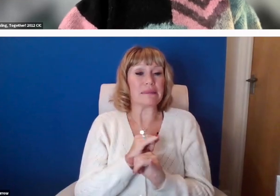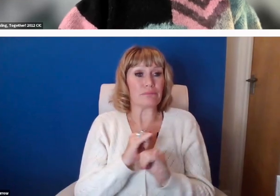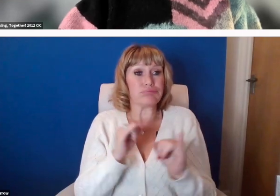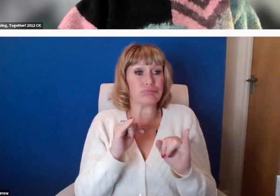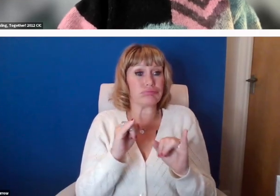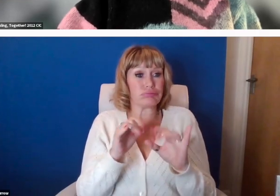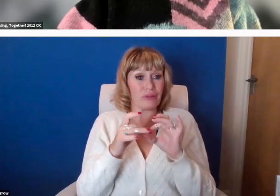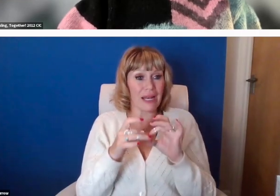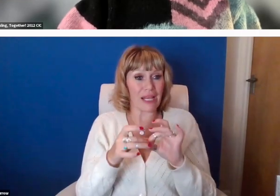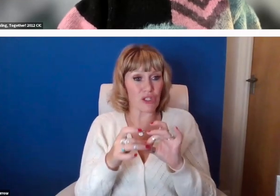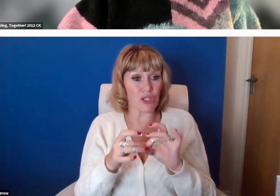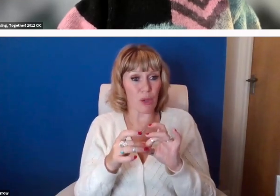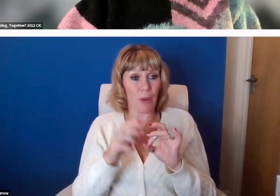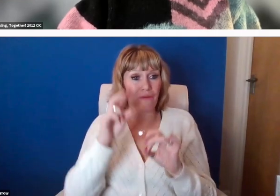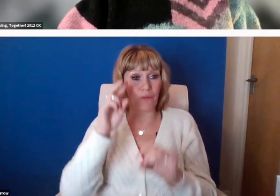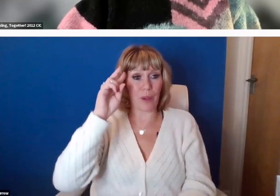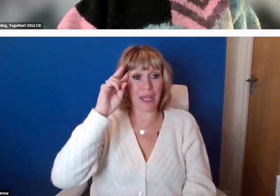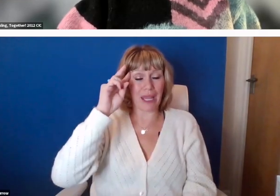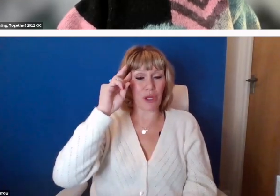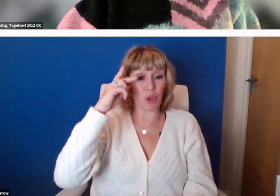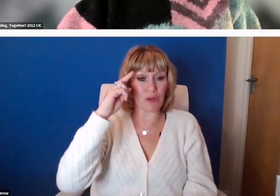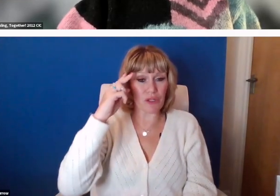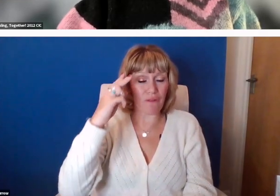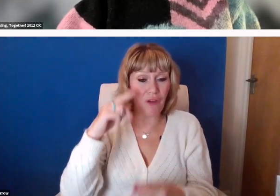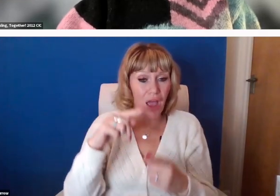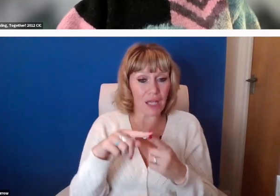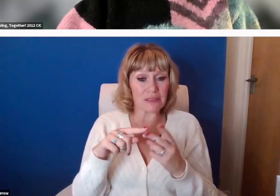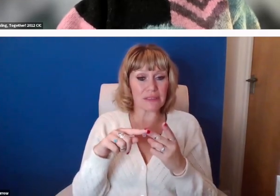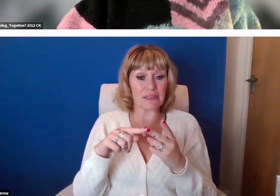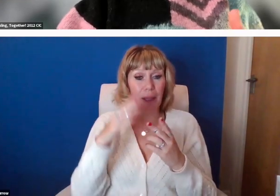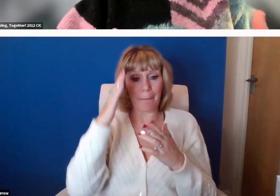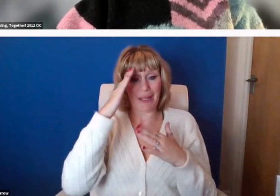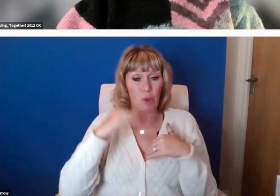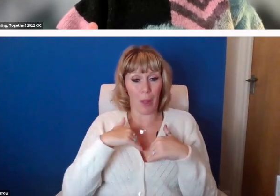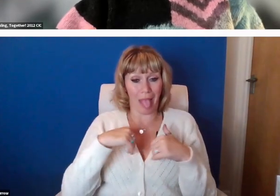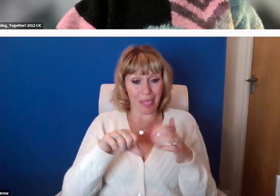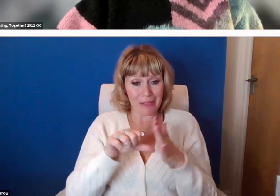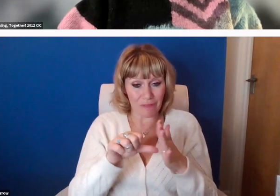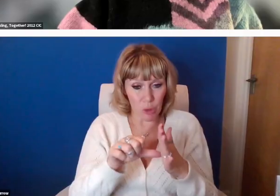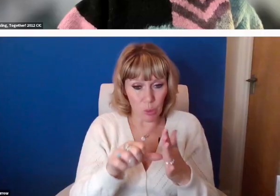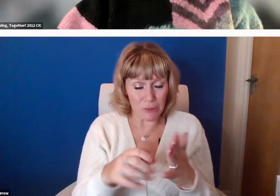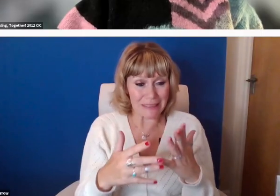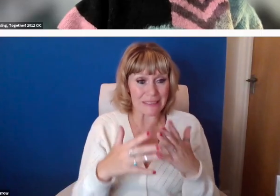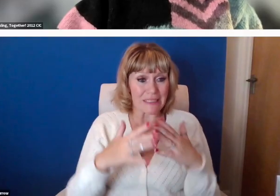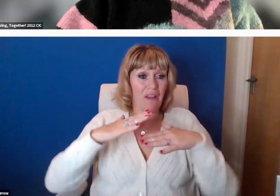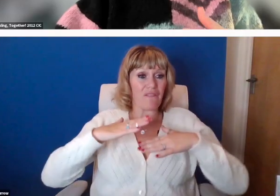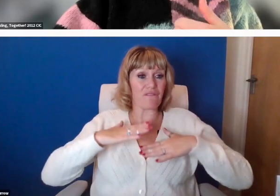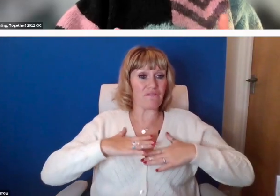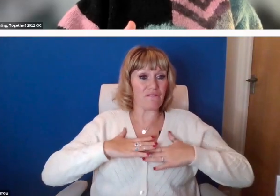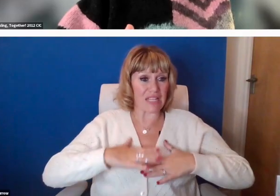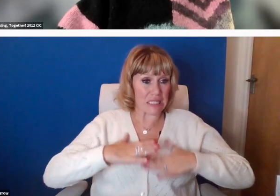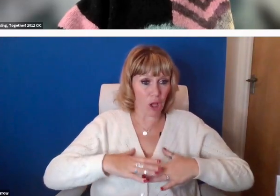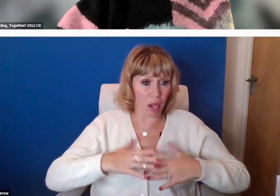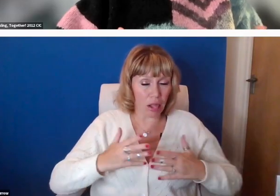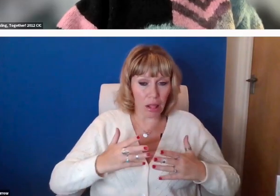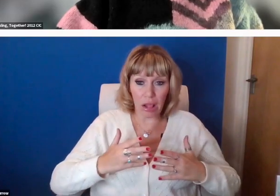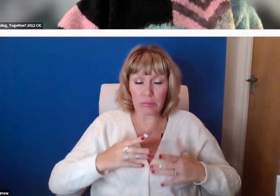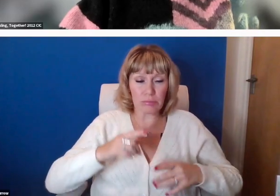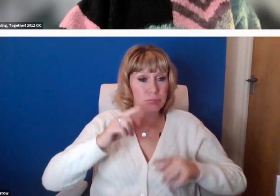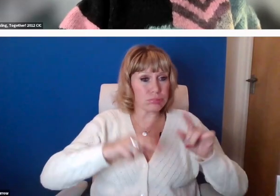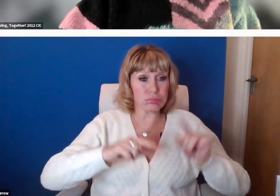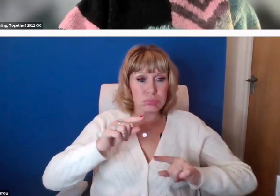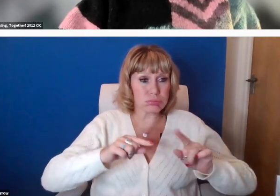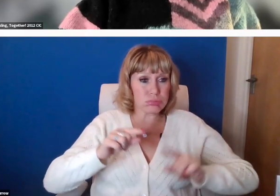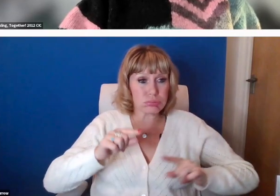we're neurodiverse, whether we've got mental health difficulties, whether we have physical impairments. There's always a